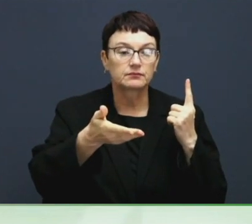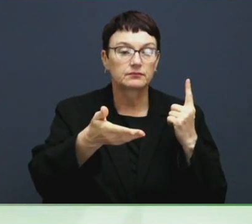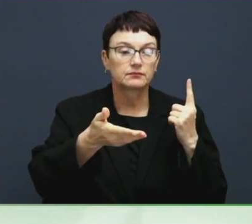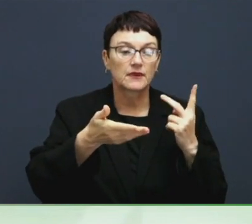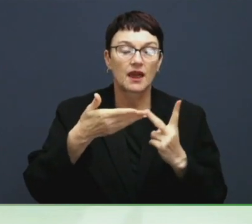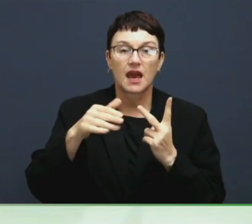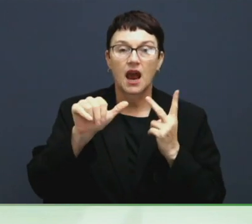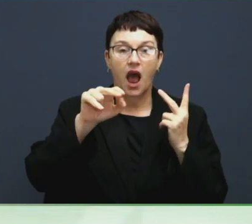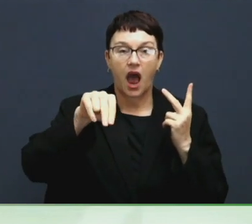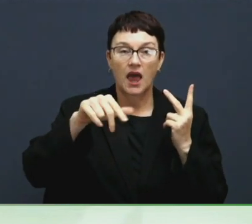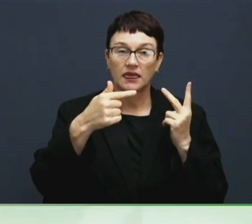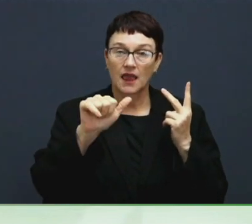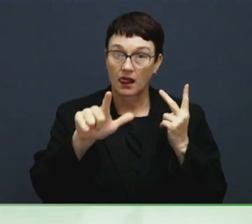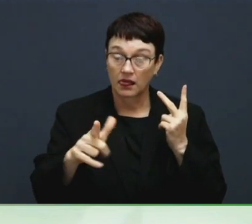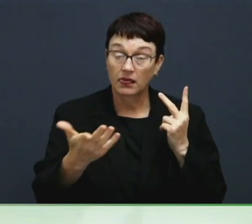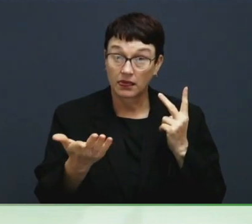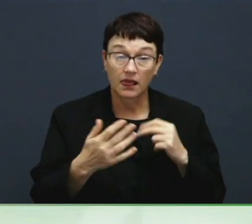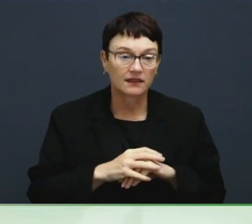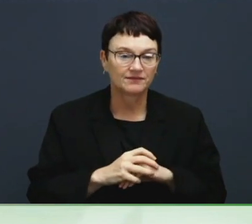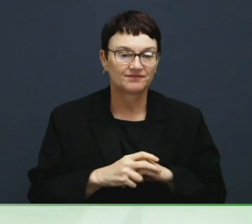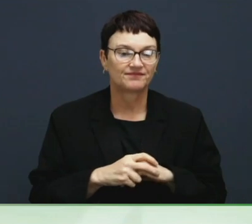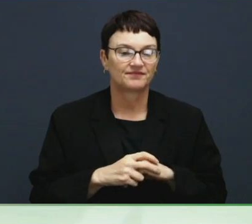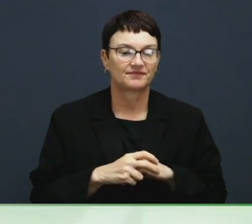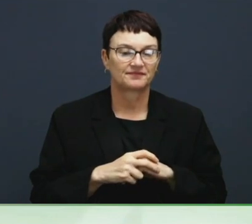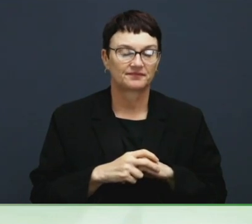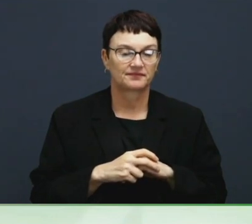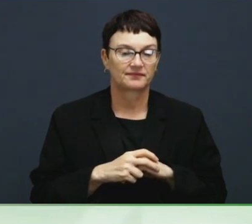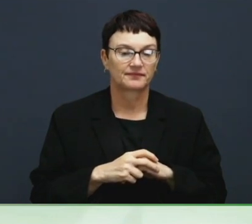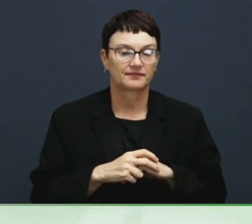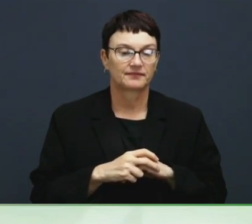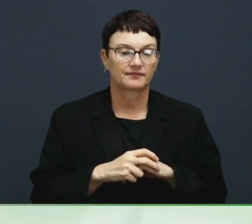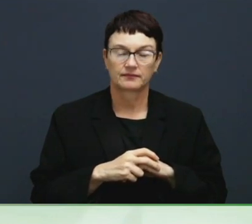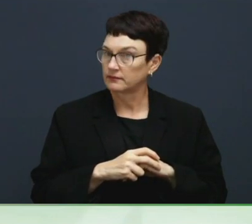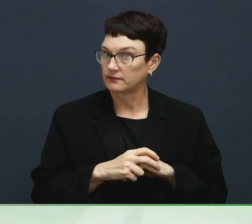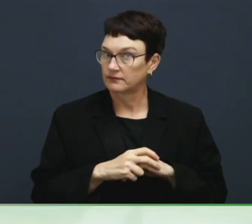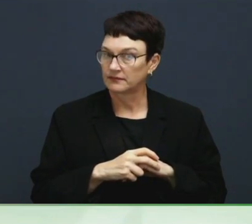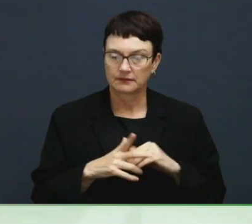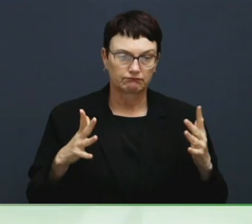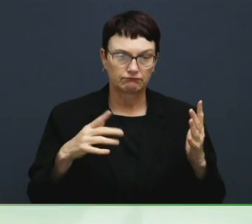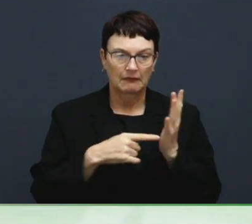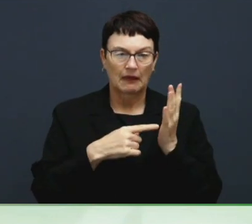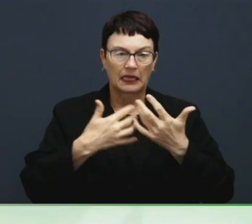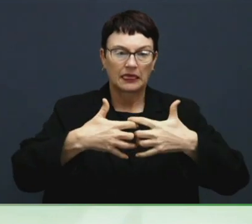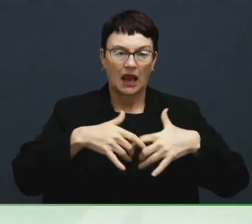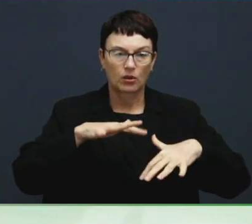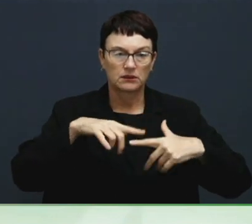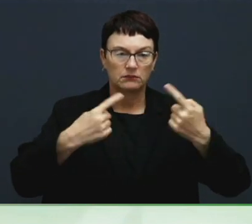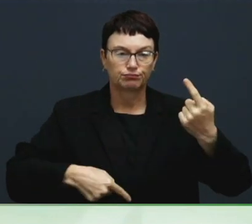One more. Oh. 1 second. We have a bit of a tech issue.